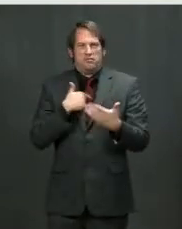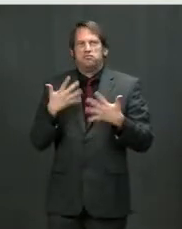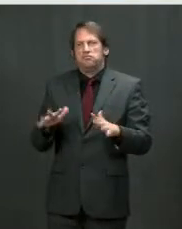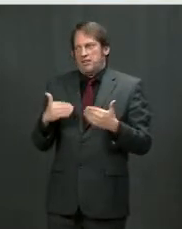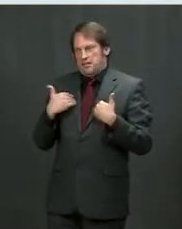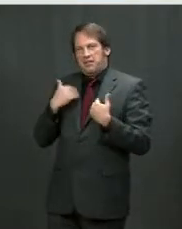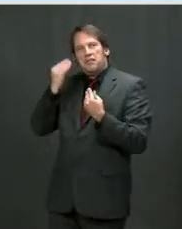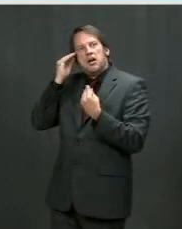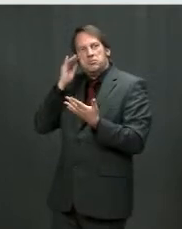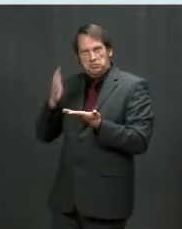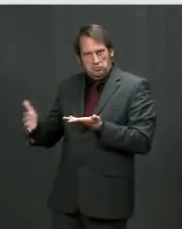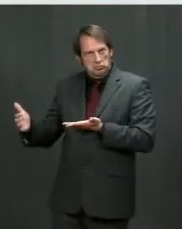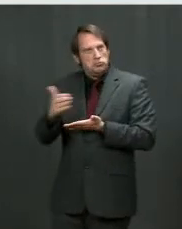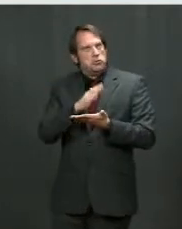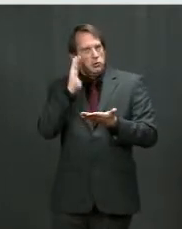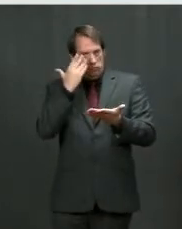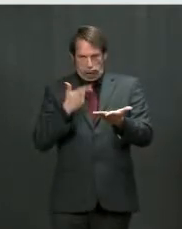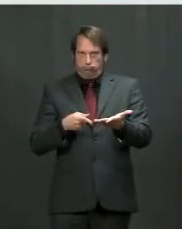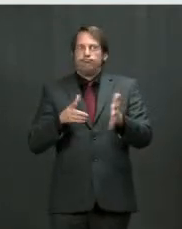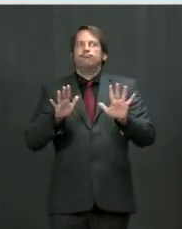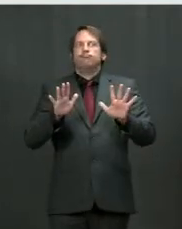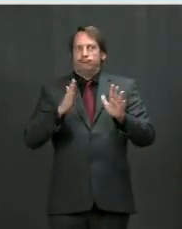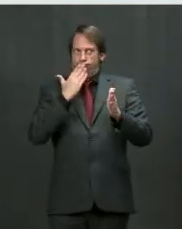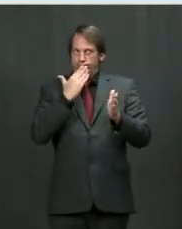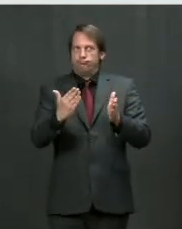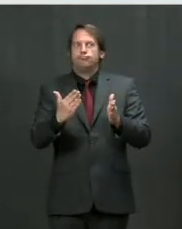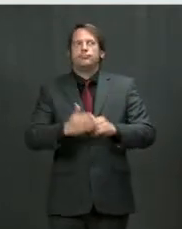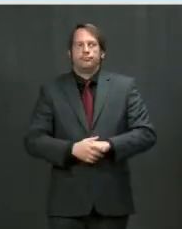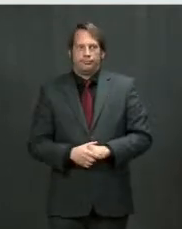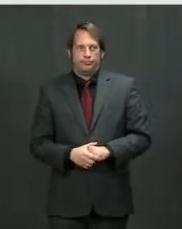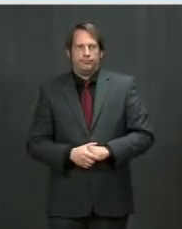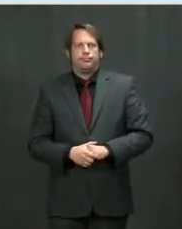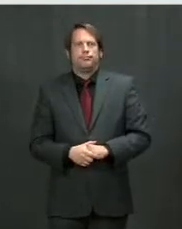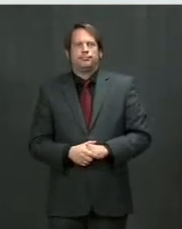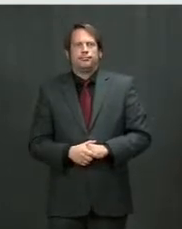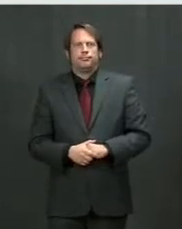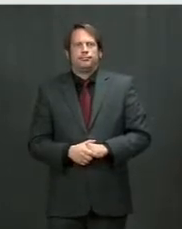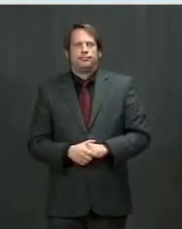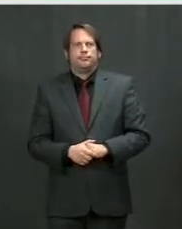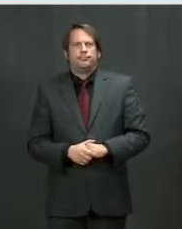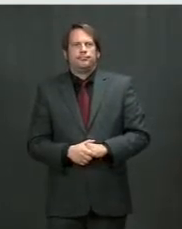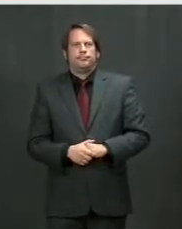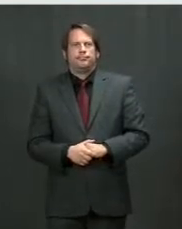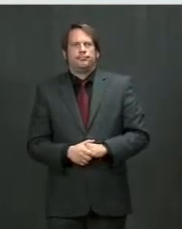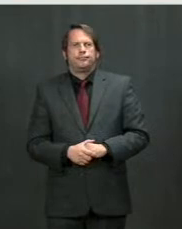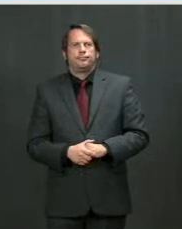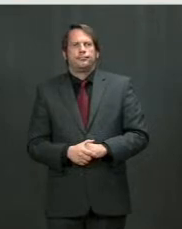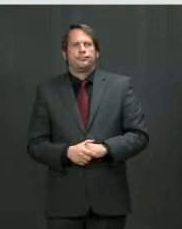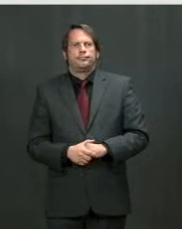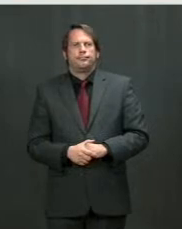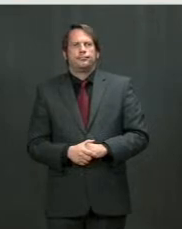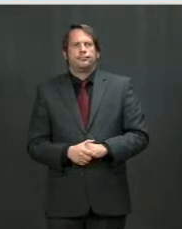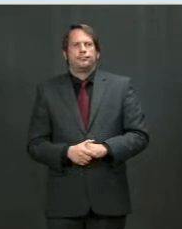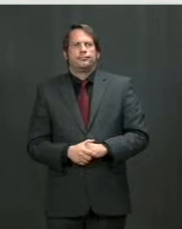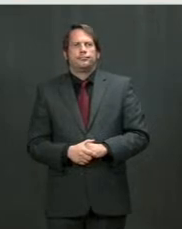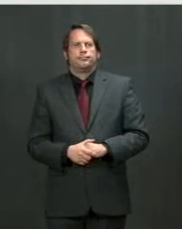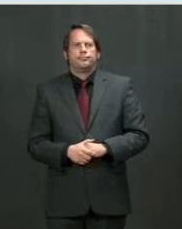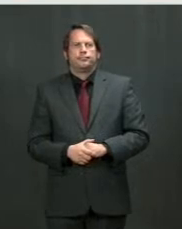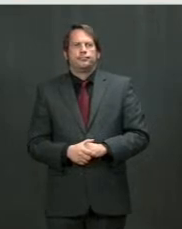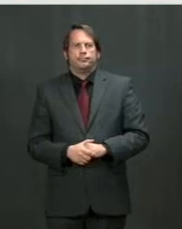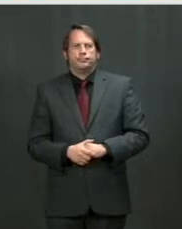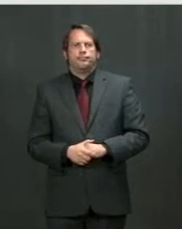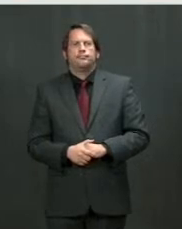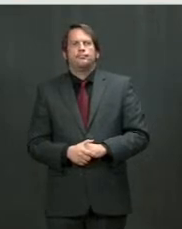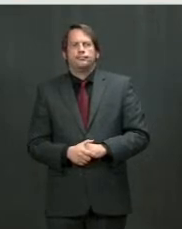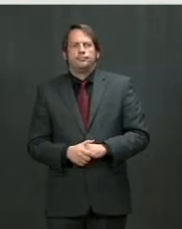duration of what we hope will be able to delineate more confidently, namely